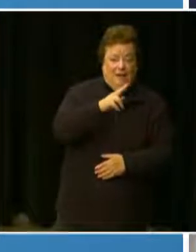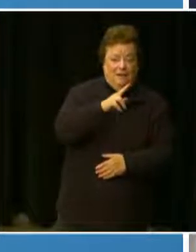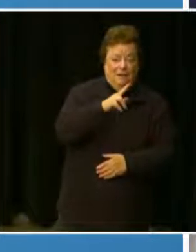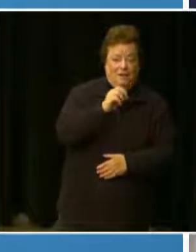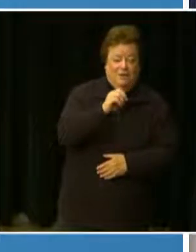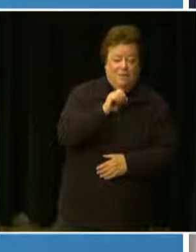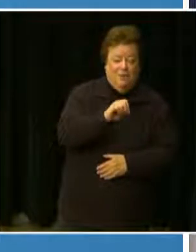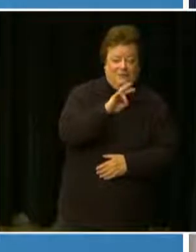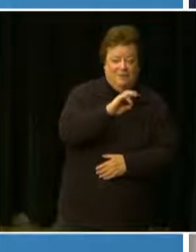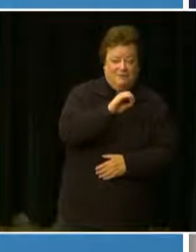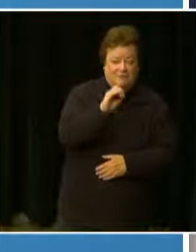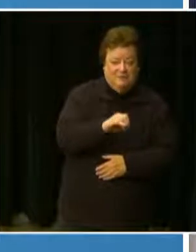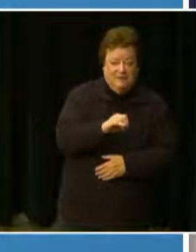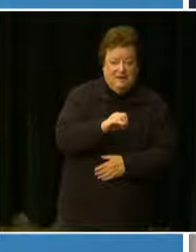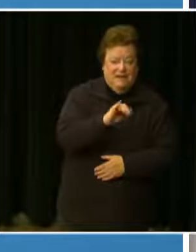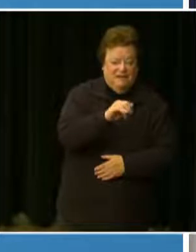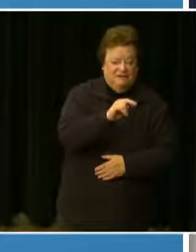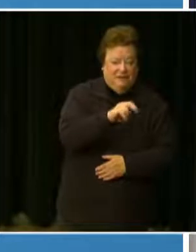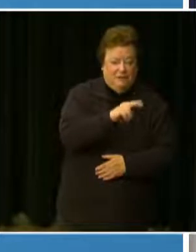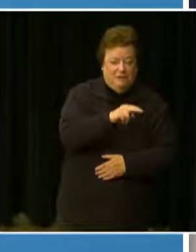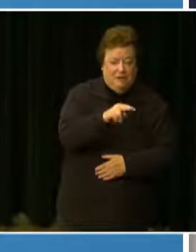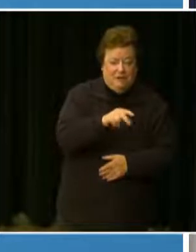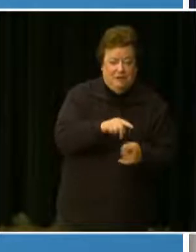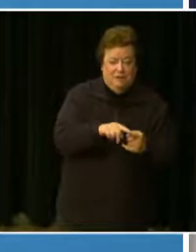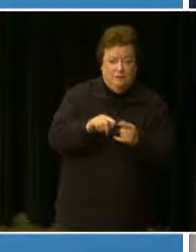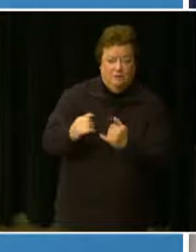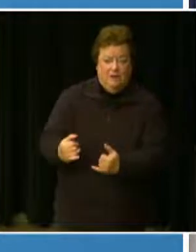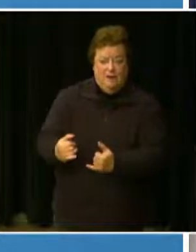week ending January 22nd to